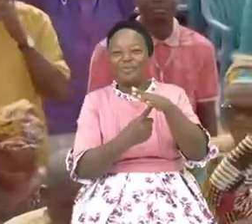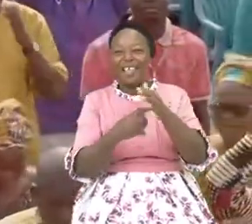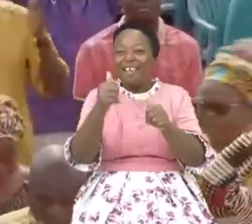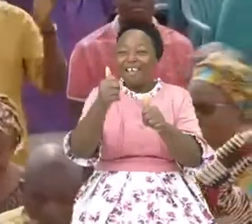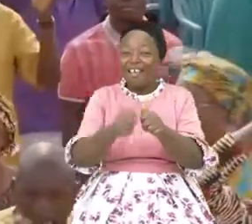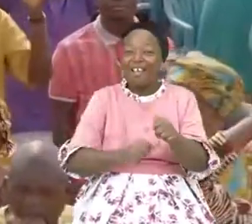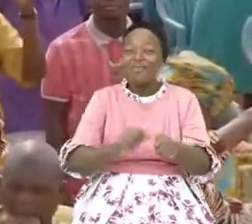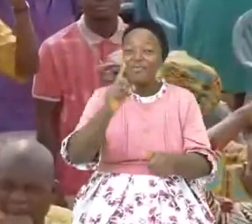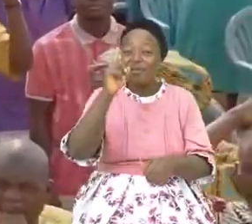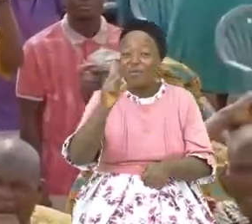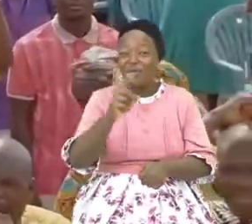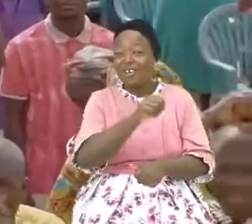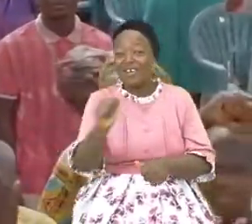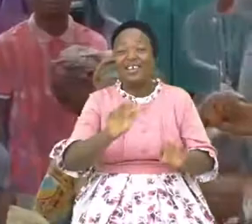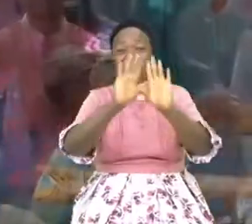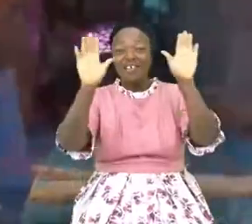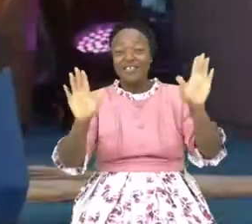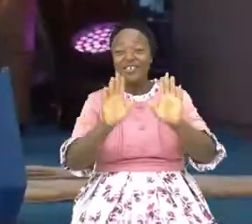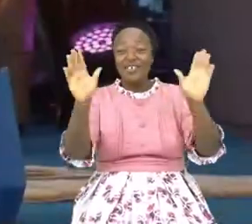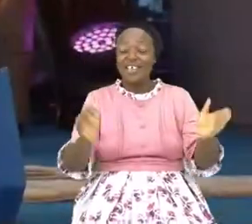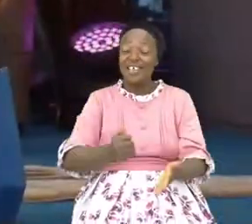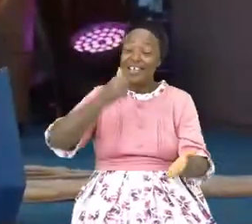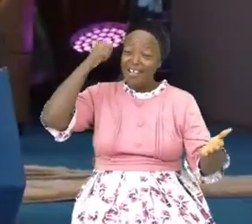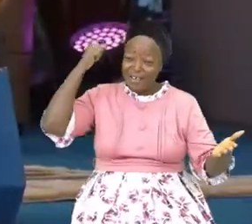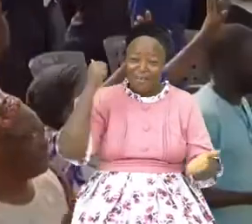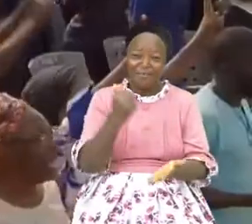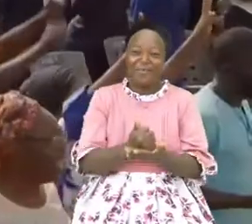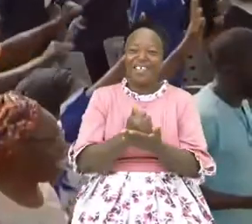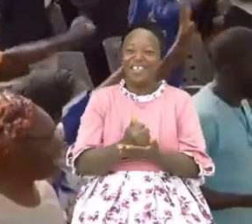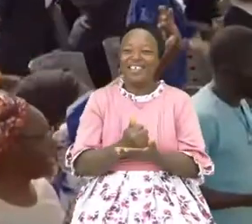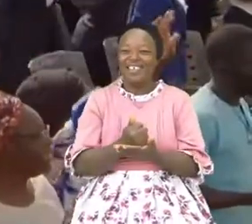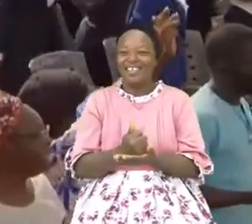Everybody, a Sunday, amen.